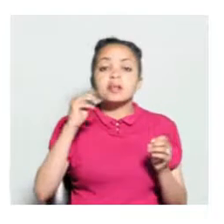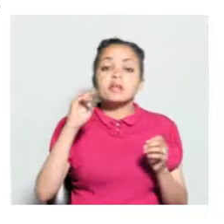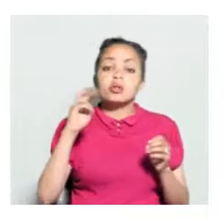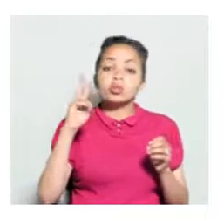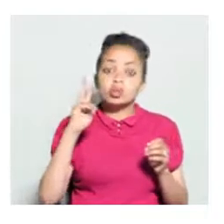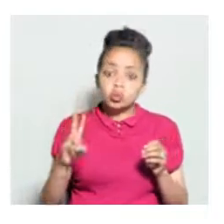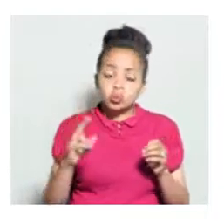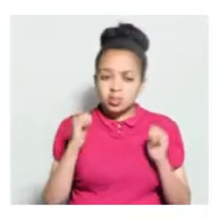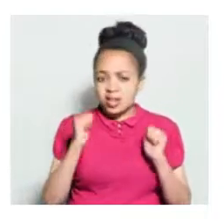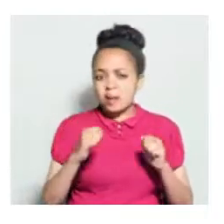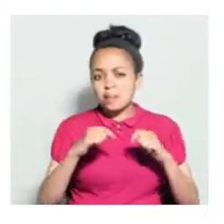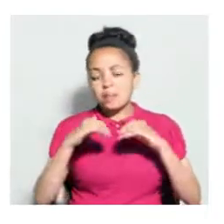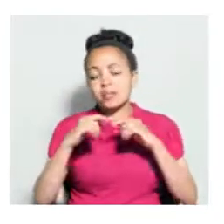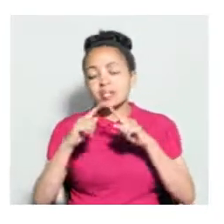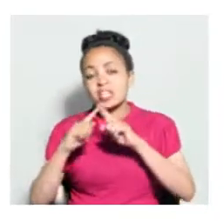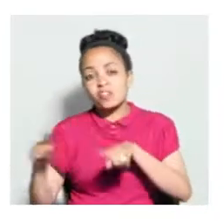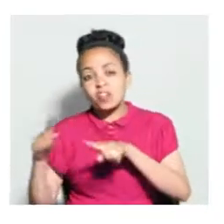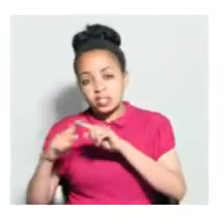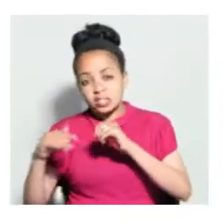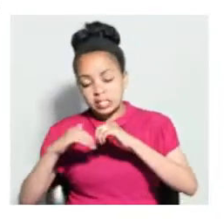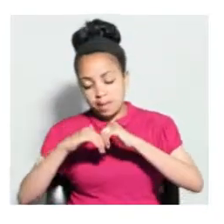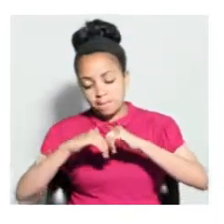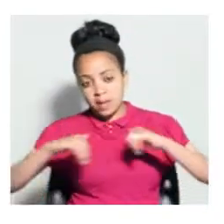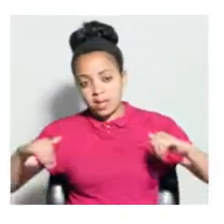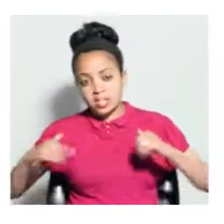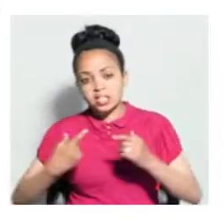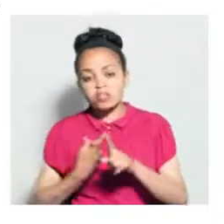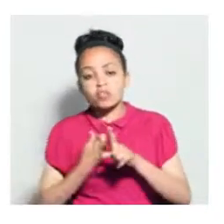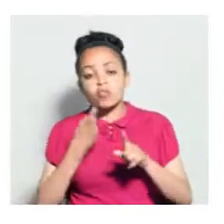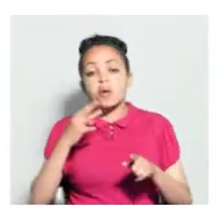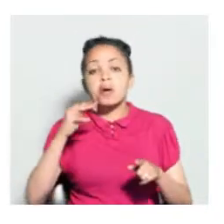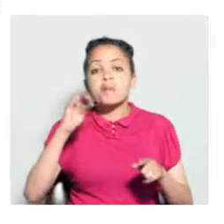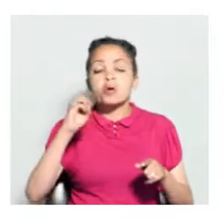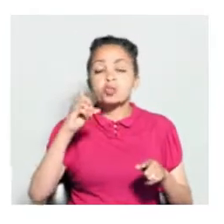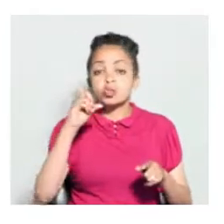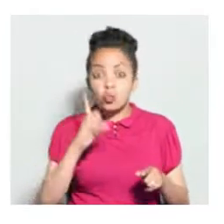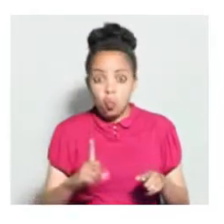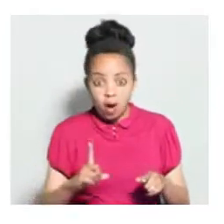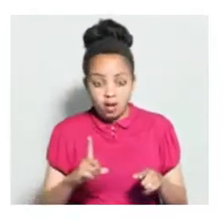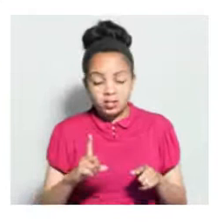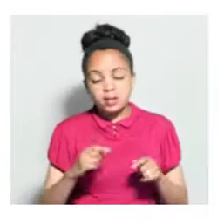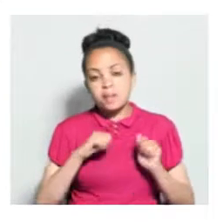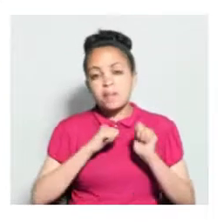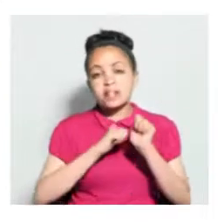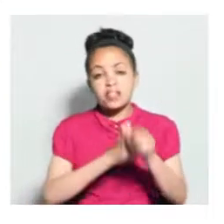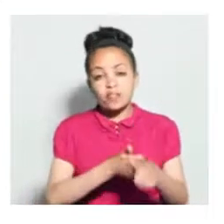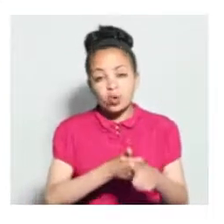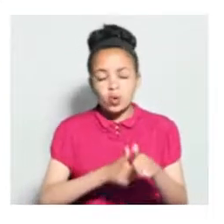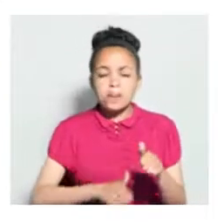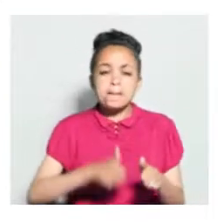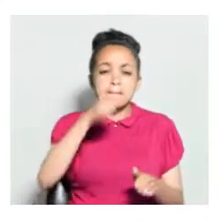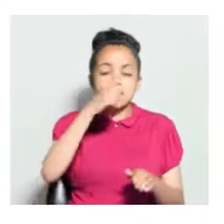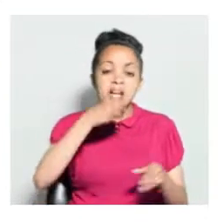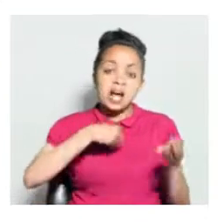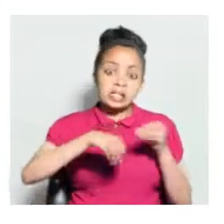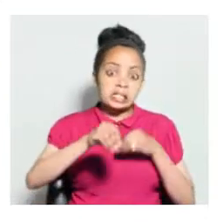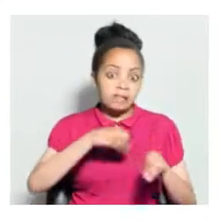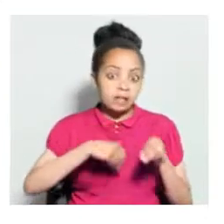meiosis II can be differentiated or separated from meiosis I by the following main